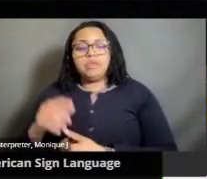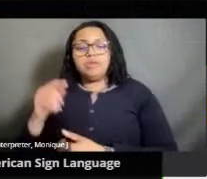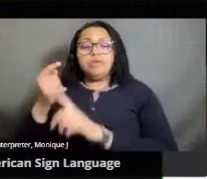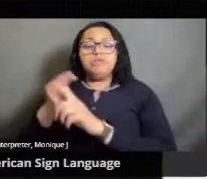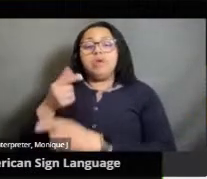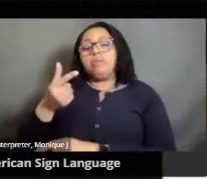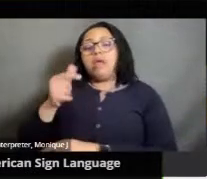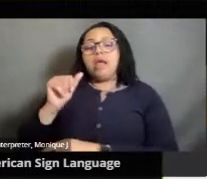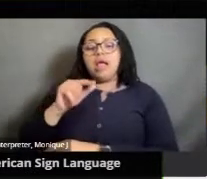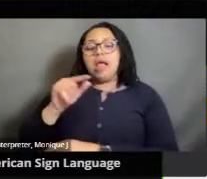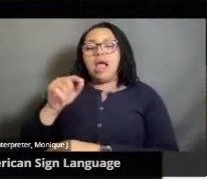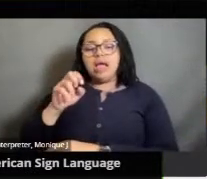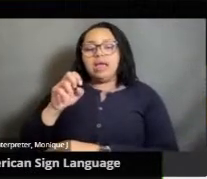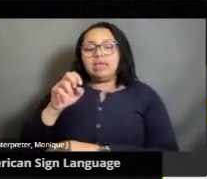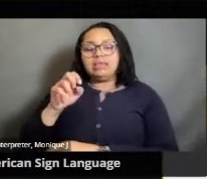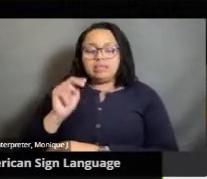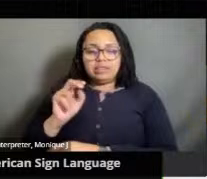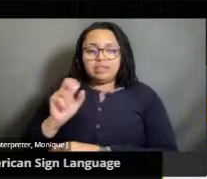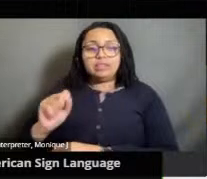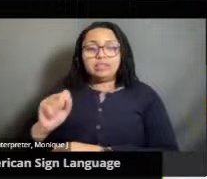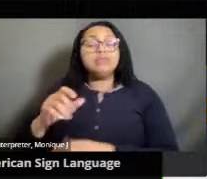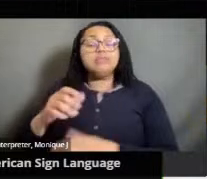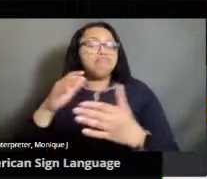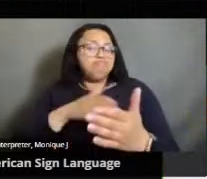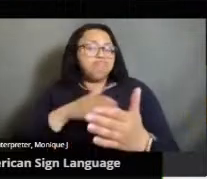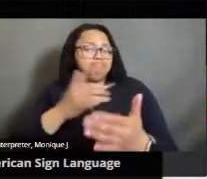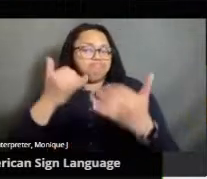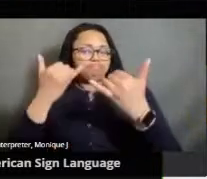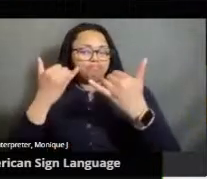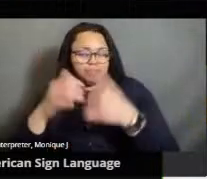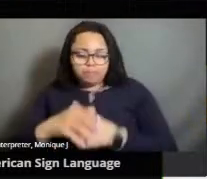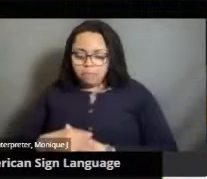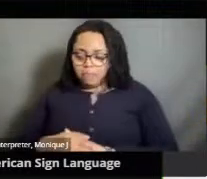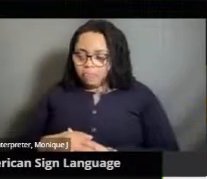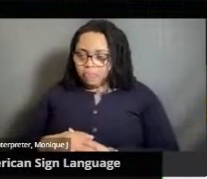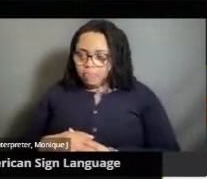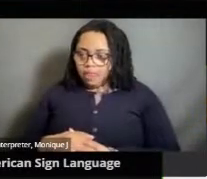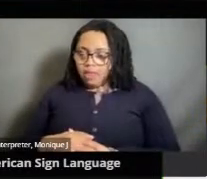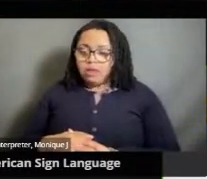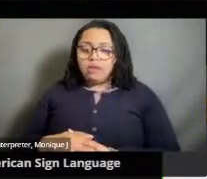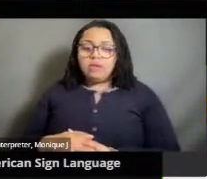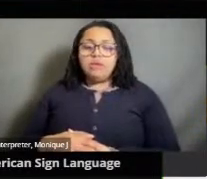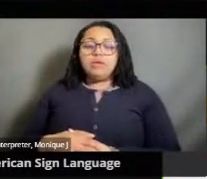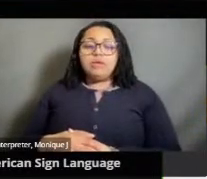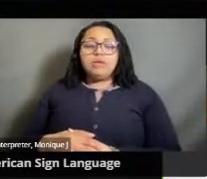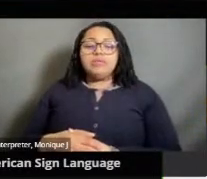She asked her father, "Have I died?"